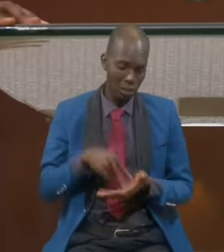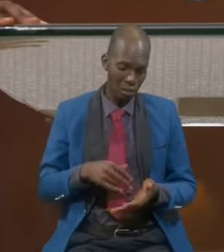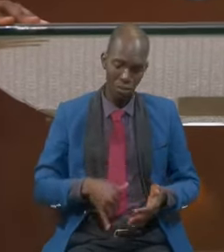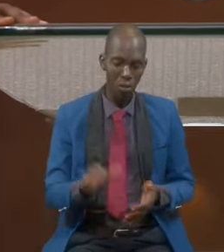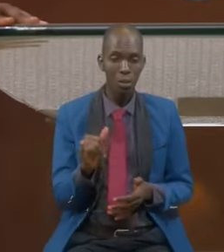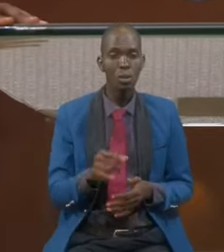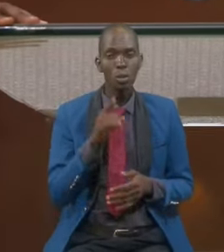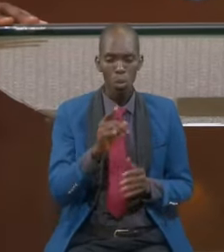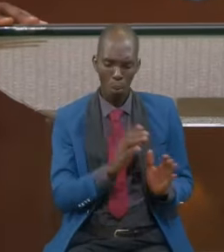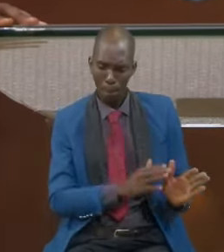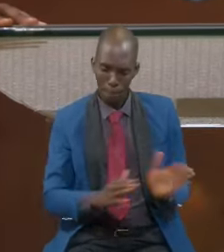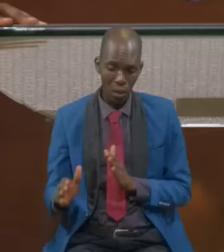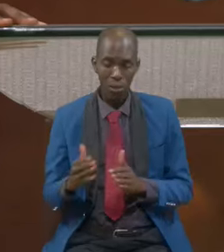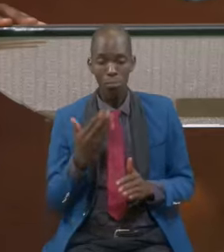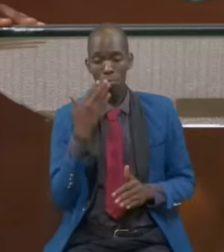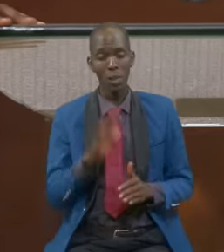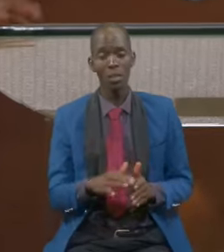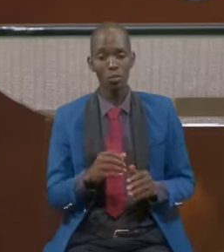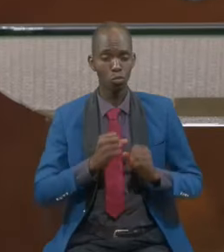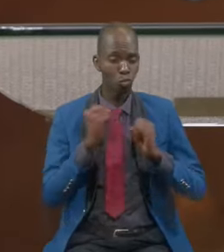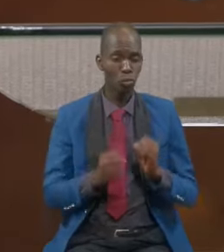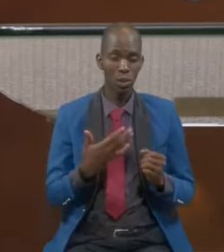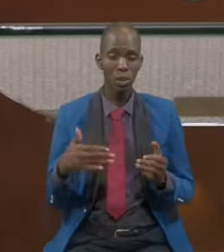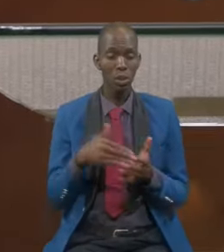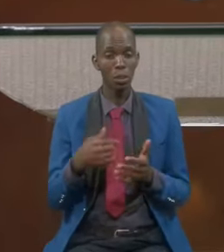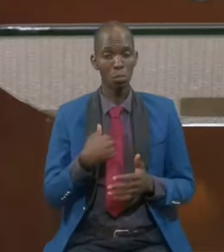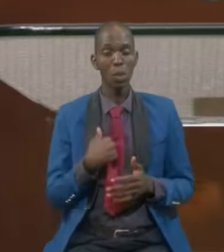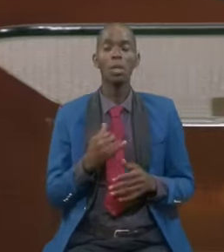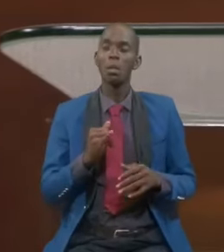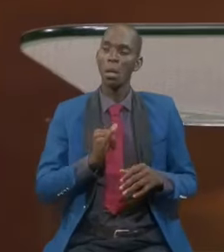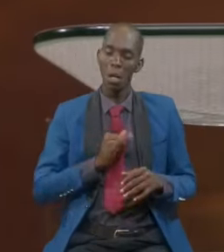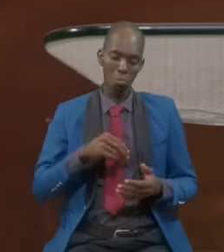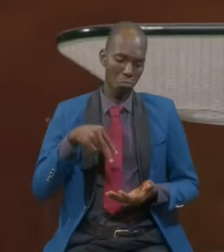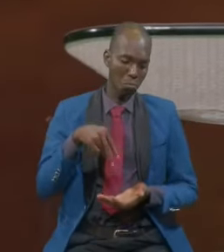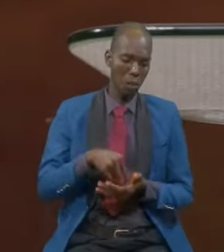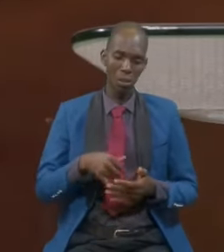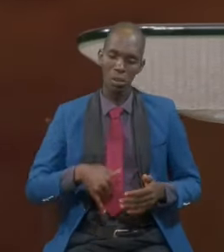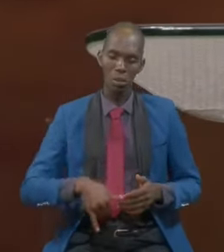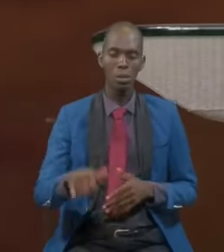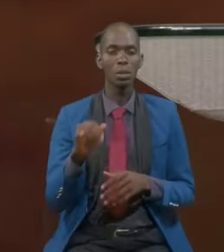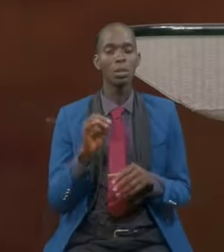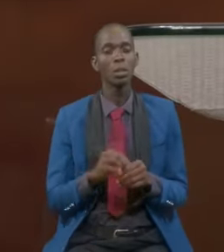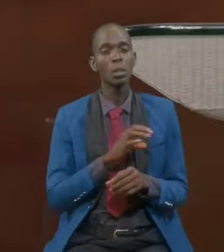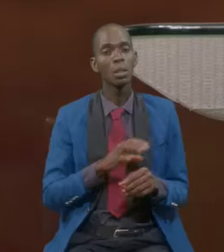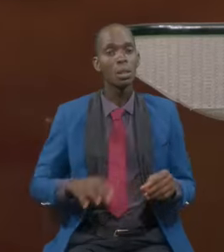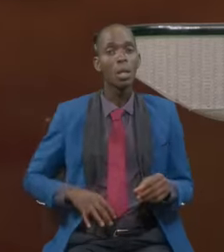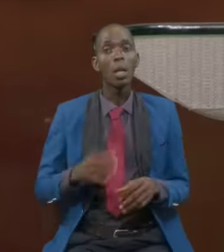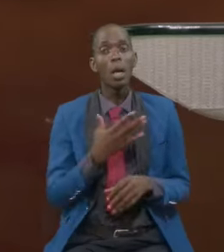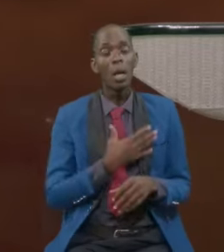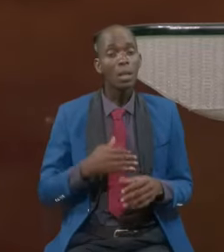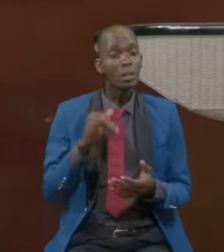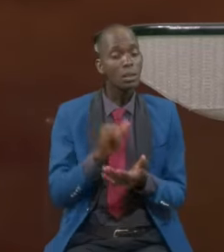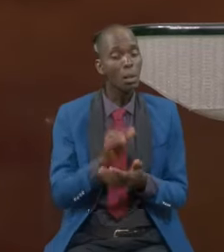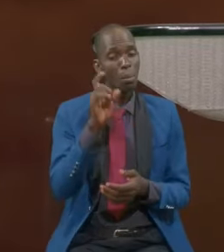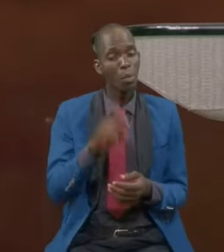plan tough. Here is where I stand. That's the character of Christ. And that is the character